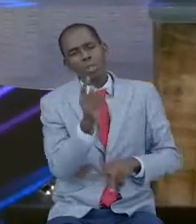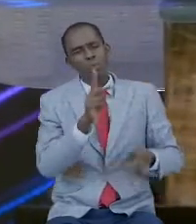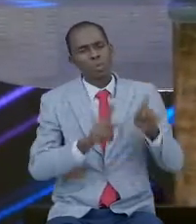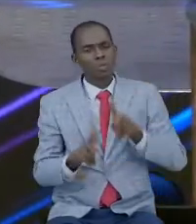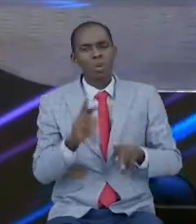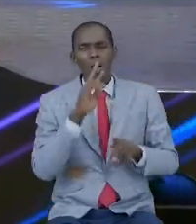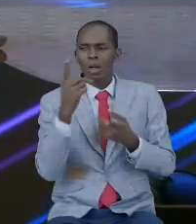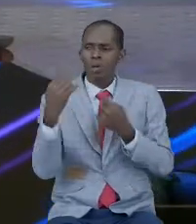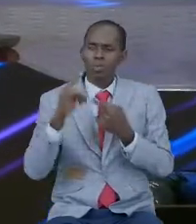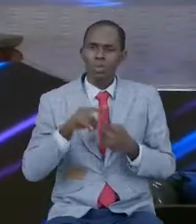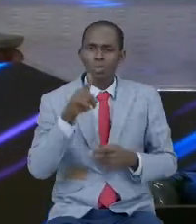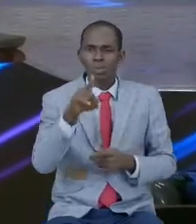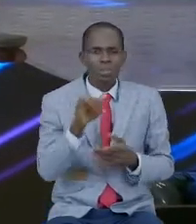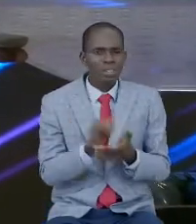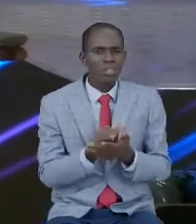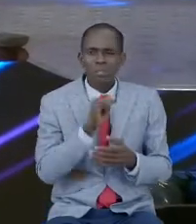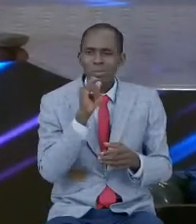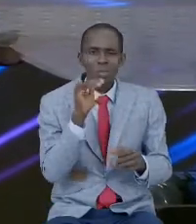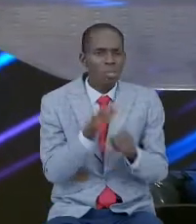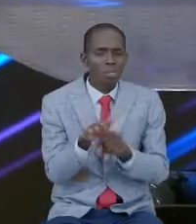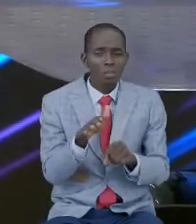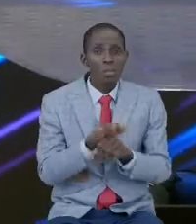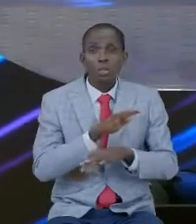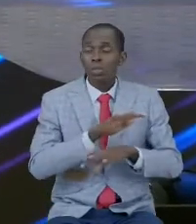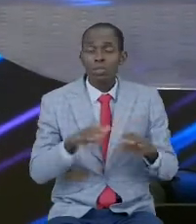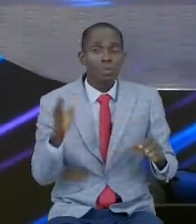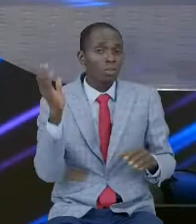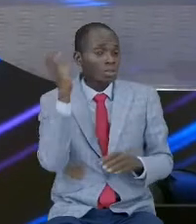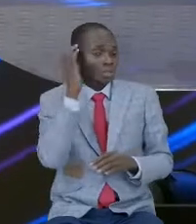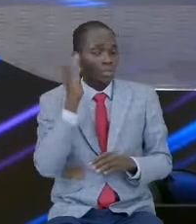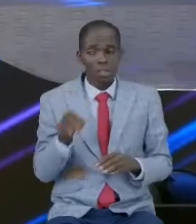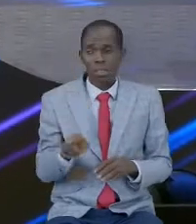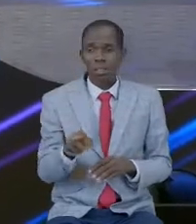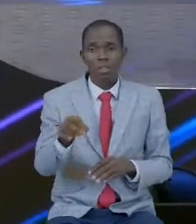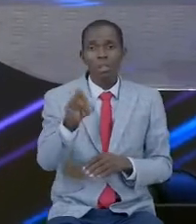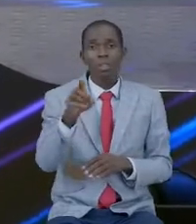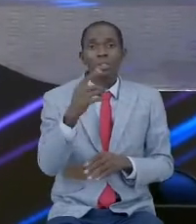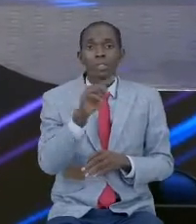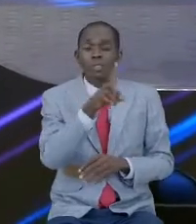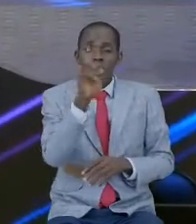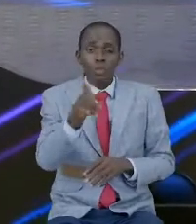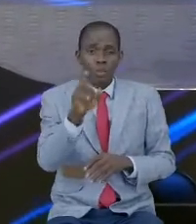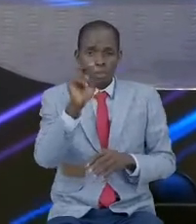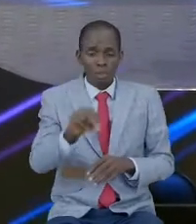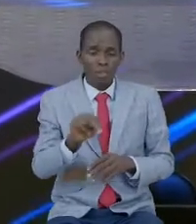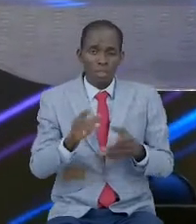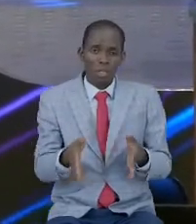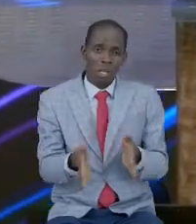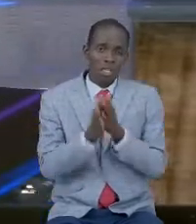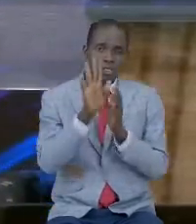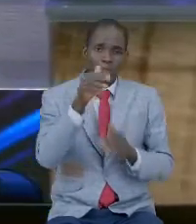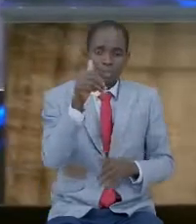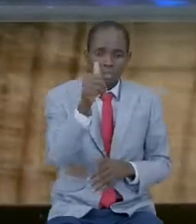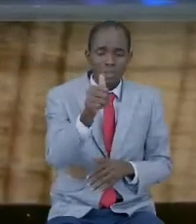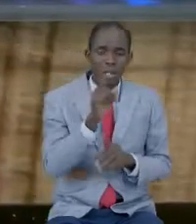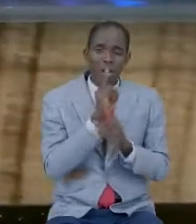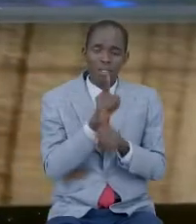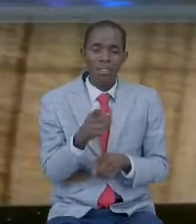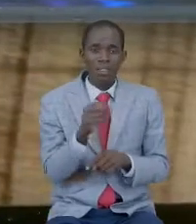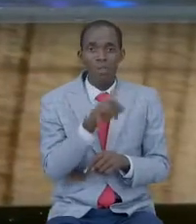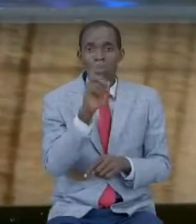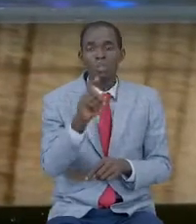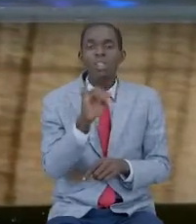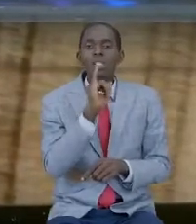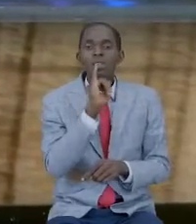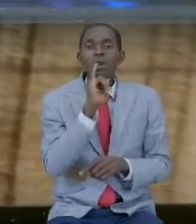saying, that is not enough. Don't listen to them. The question you need to ask and answer is,